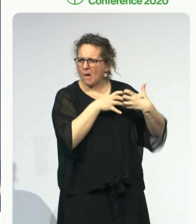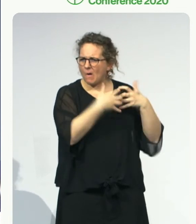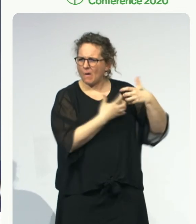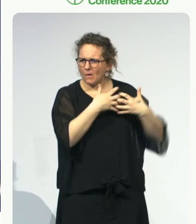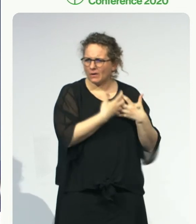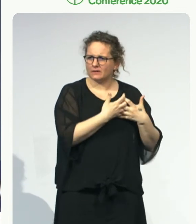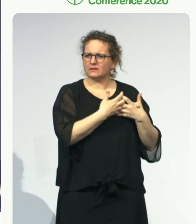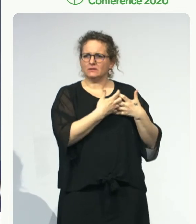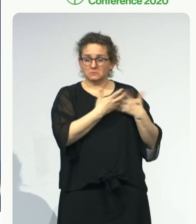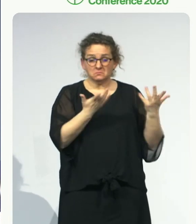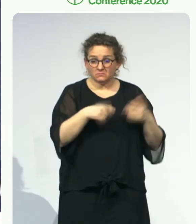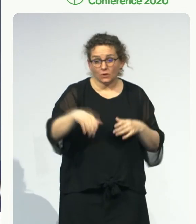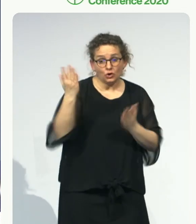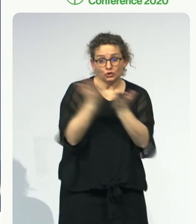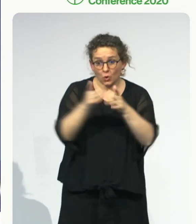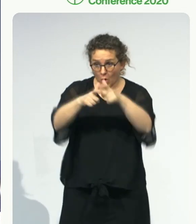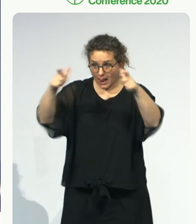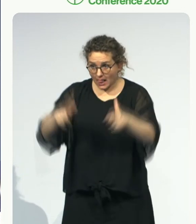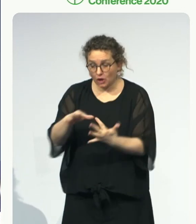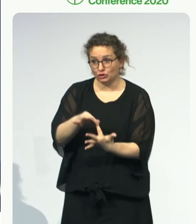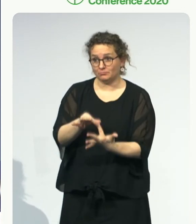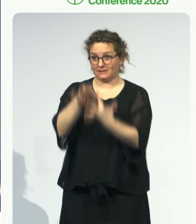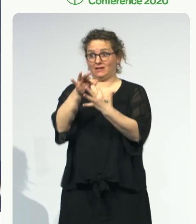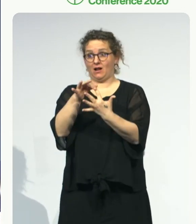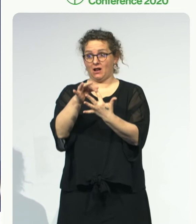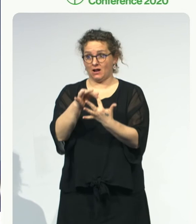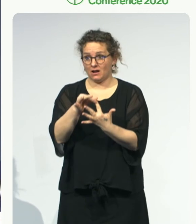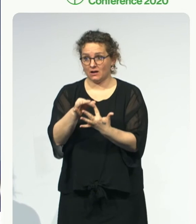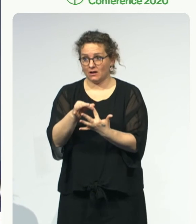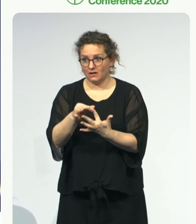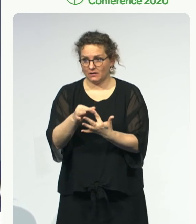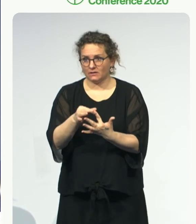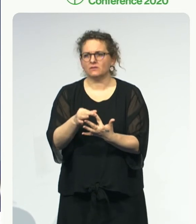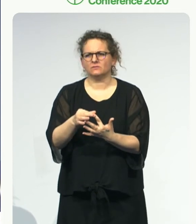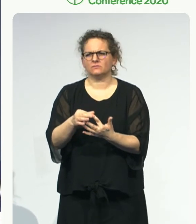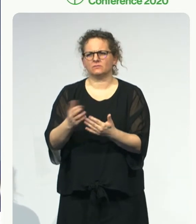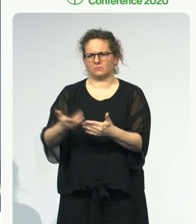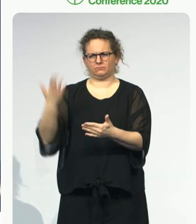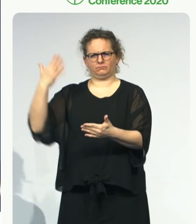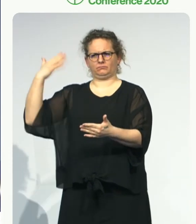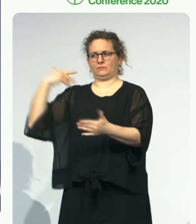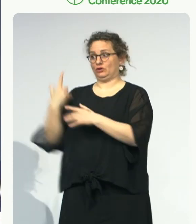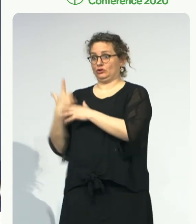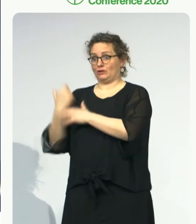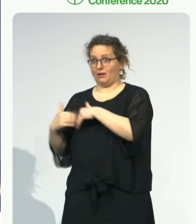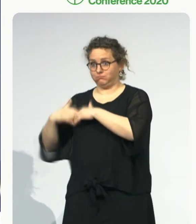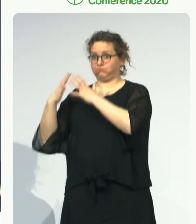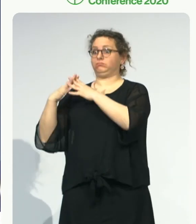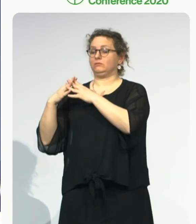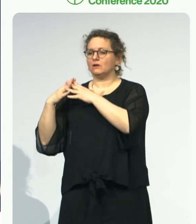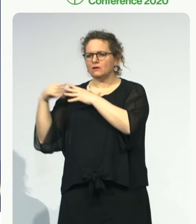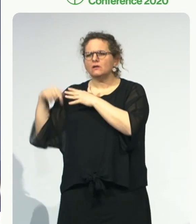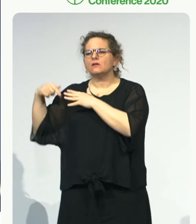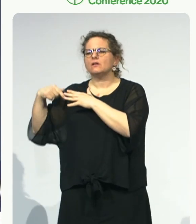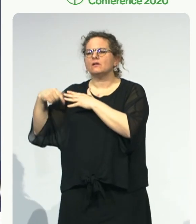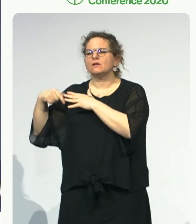schools to reverse integration. That means the curriculum will have to meet the needs of children with no